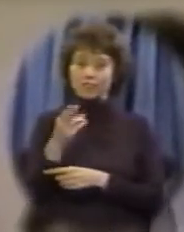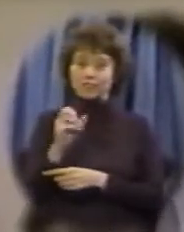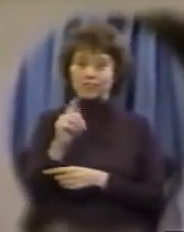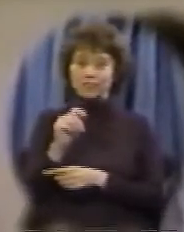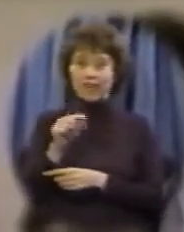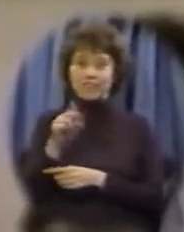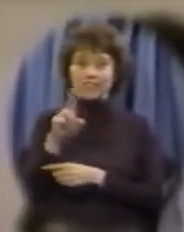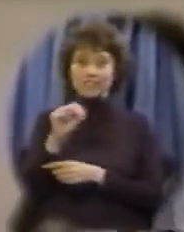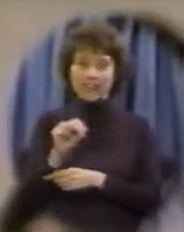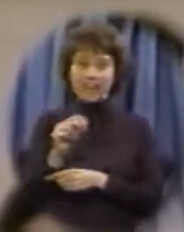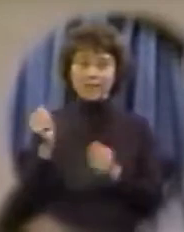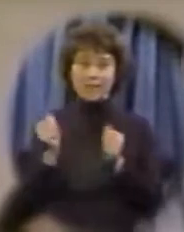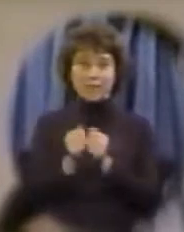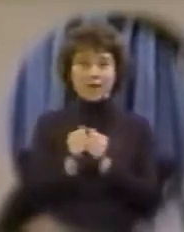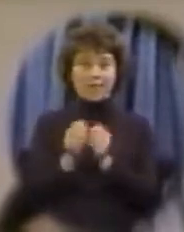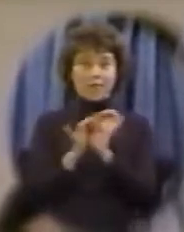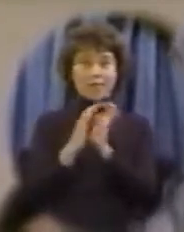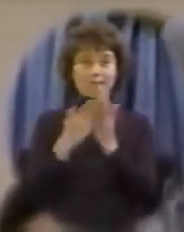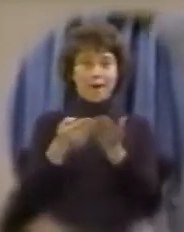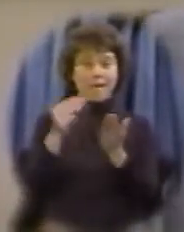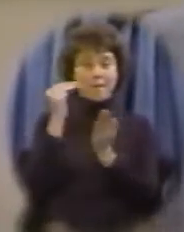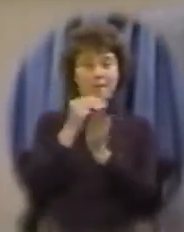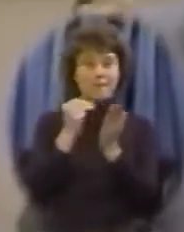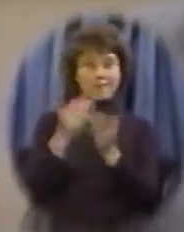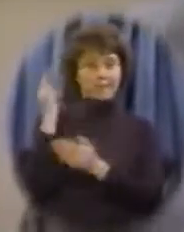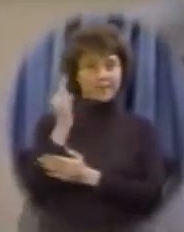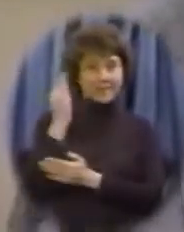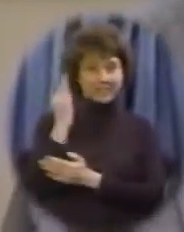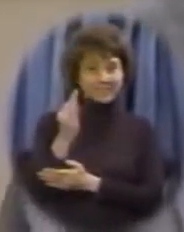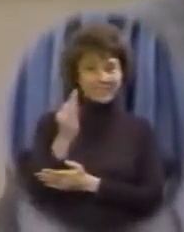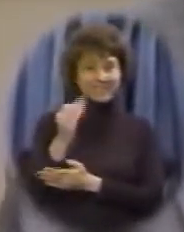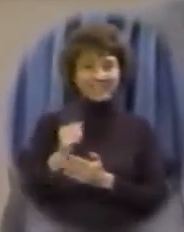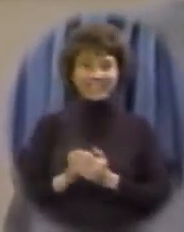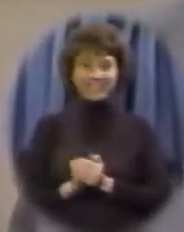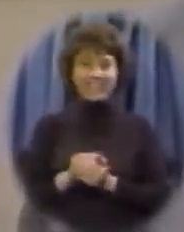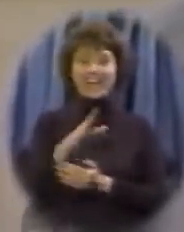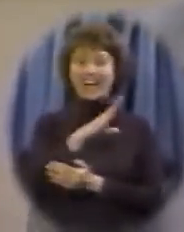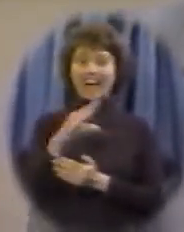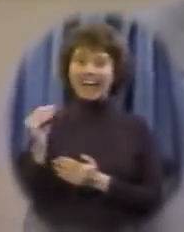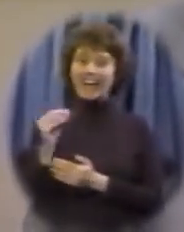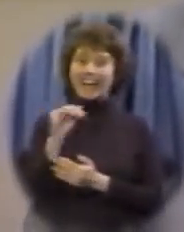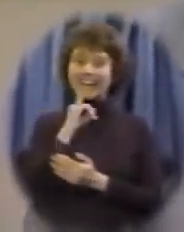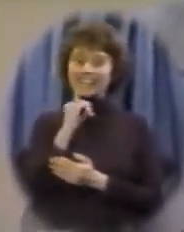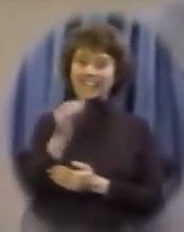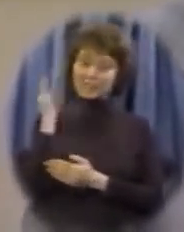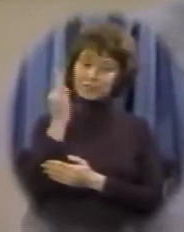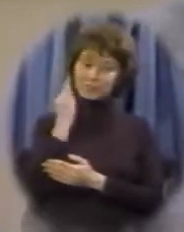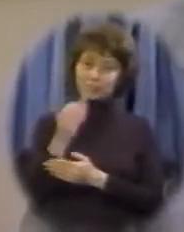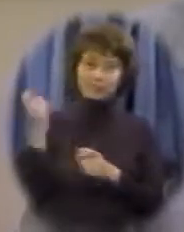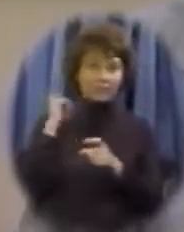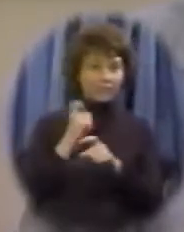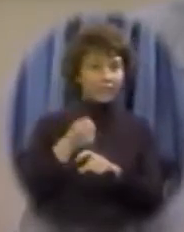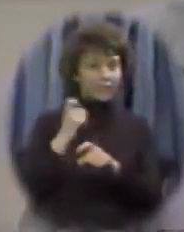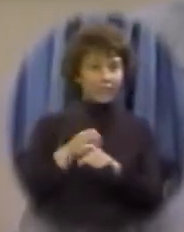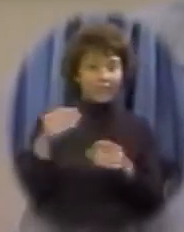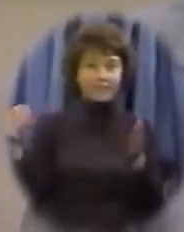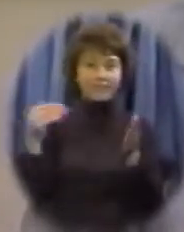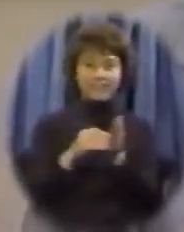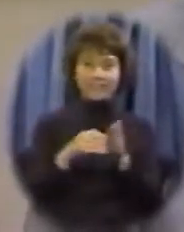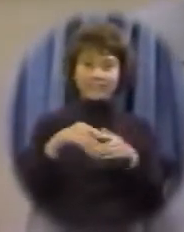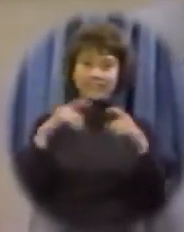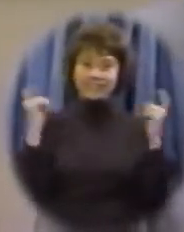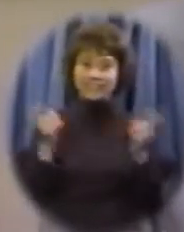and cayenne pepper and TNT and turpentine, and he's damped the powder down till the ramrod jumps out about 6 inches and cocked both barrels and